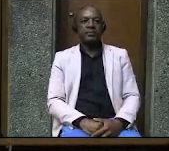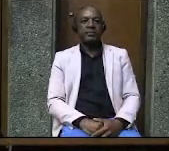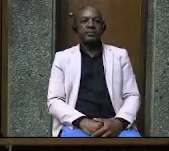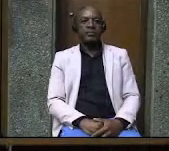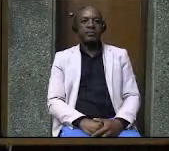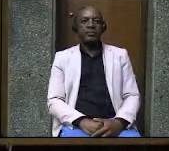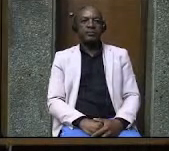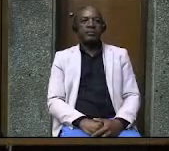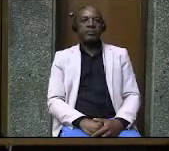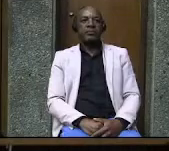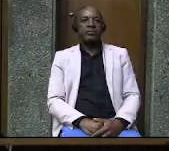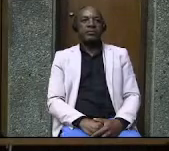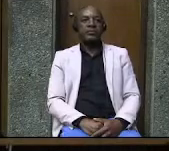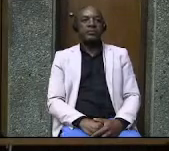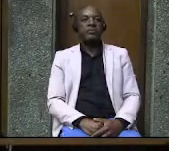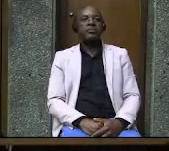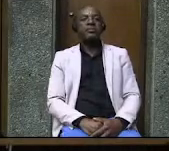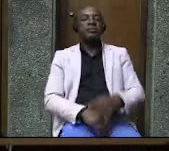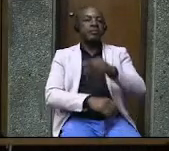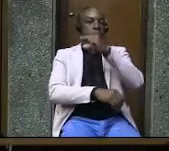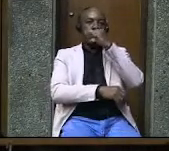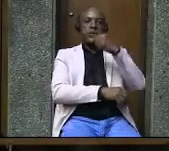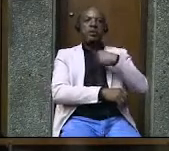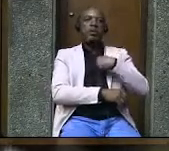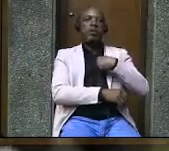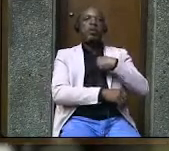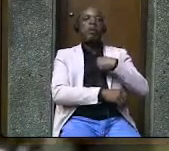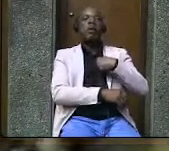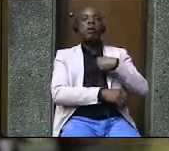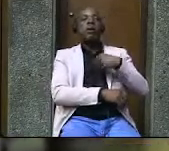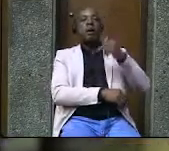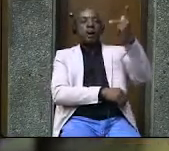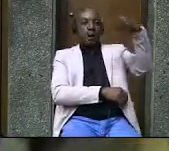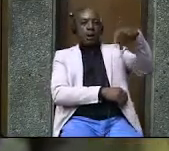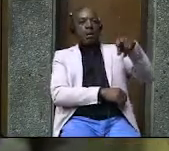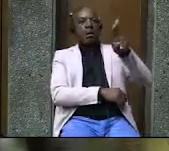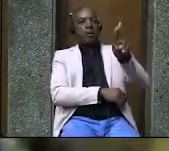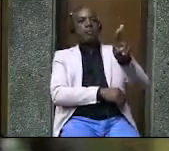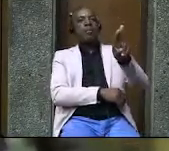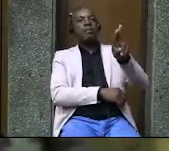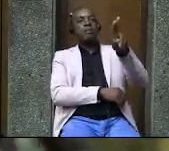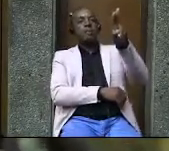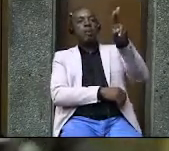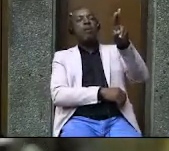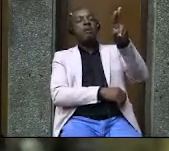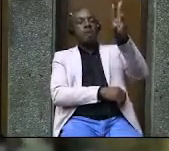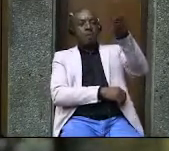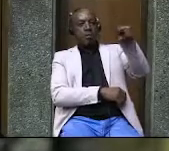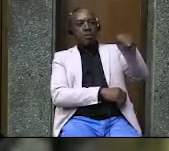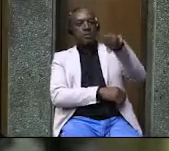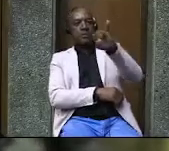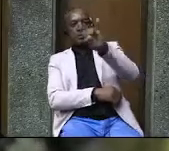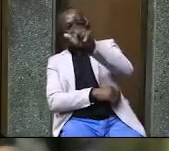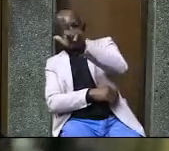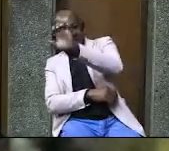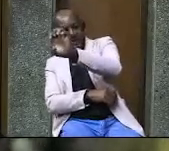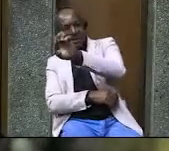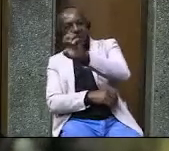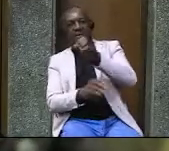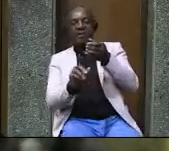My name is Phumzile Mahlakwane from Phumzile Foundation.